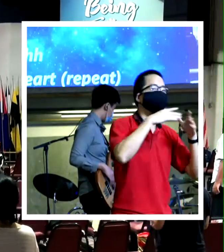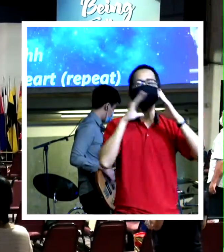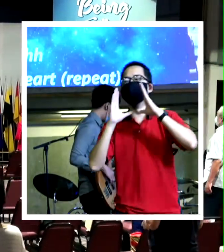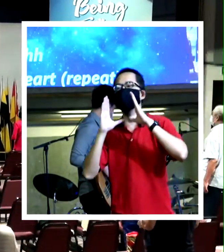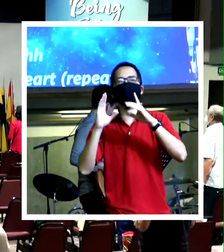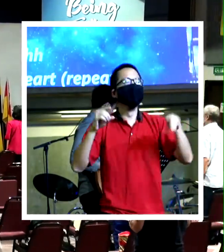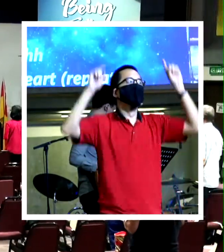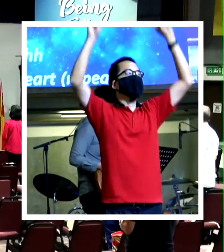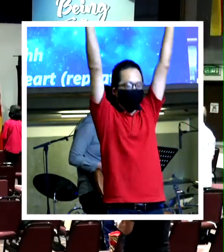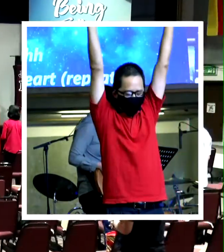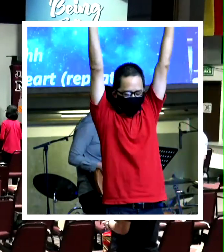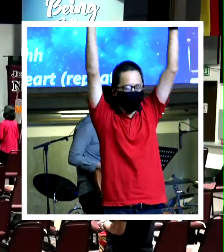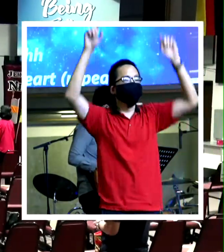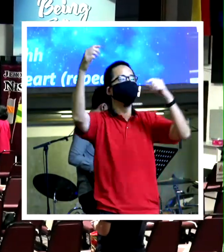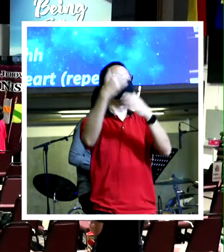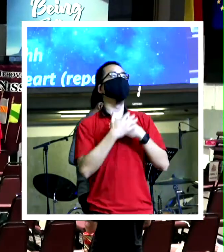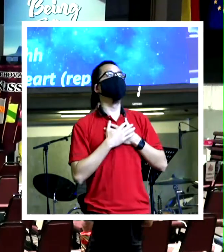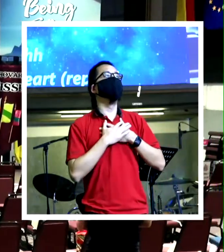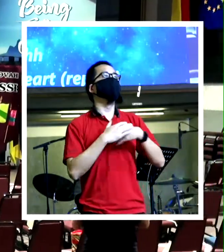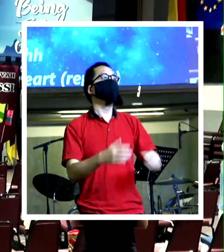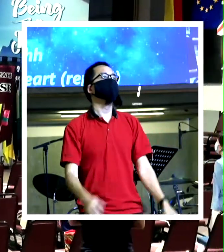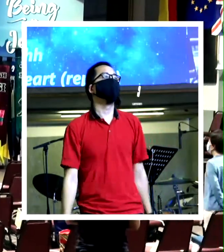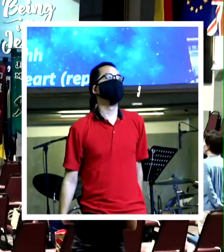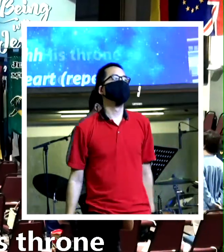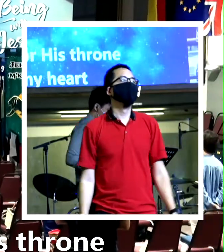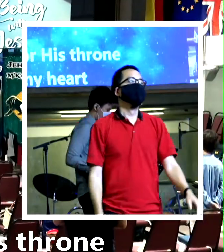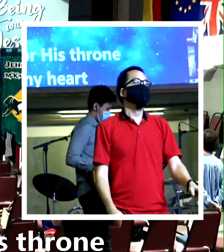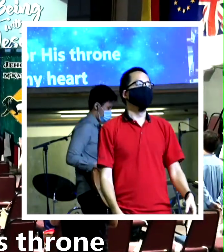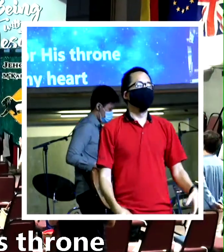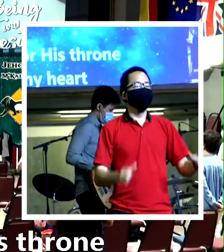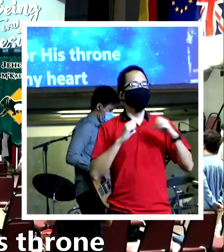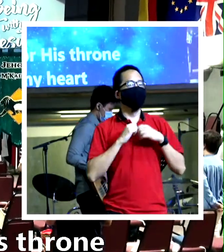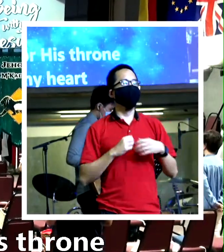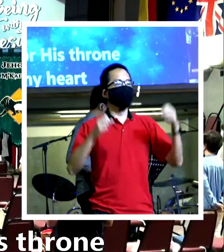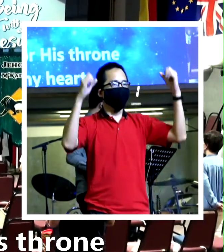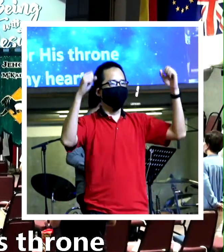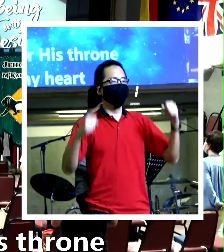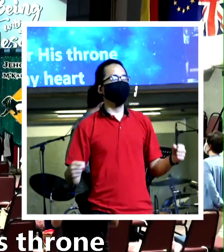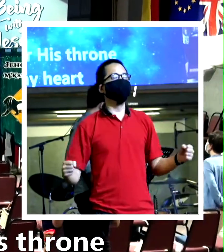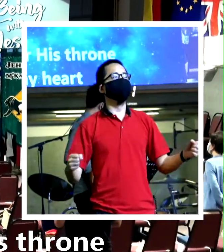oh, oh, heaven is in. Just give your temple. We are